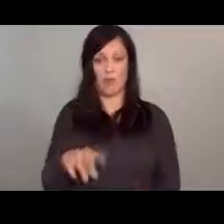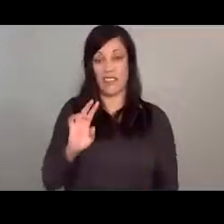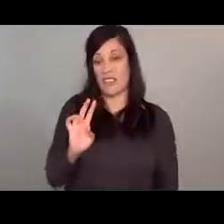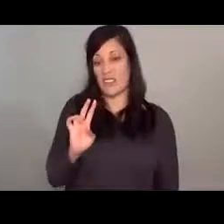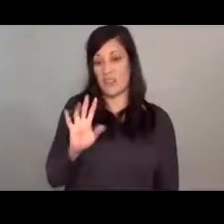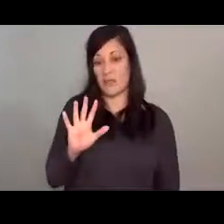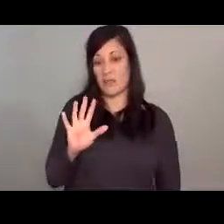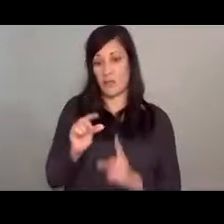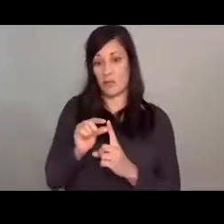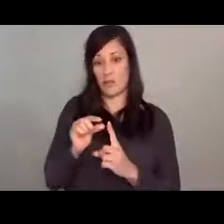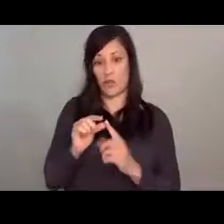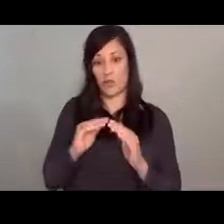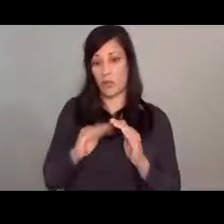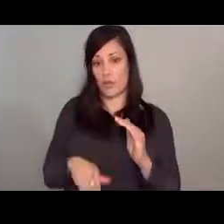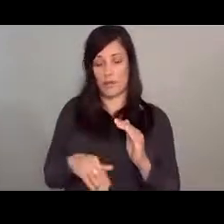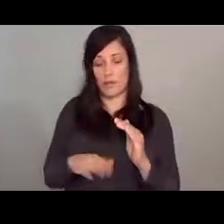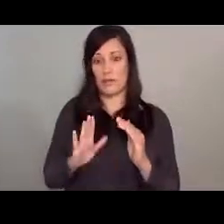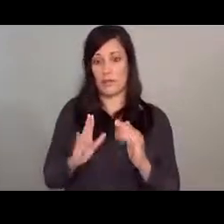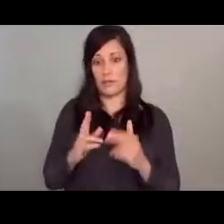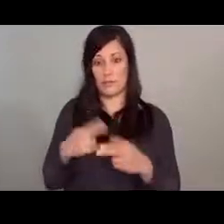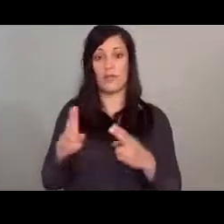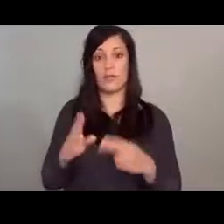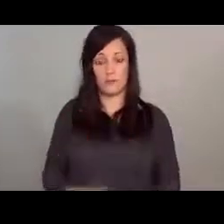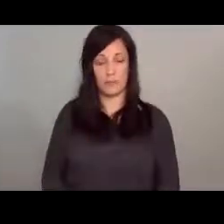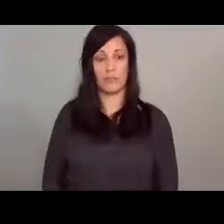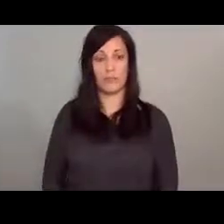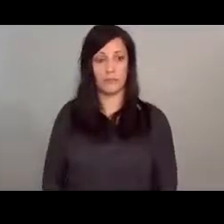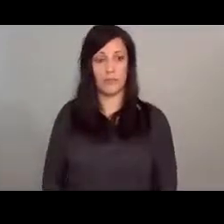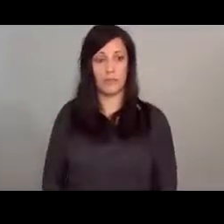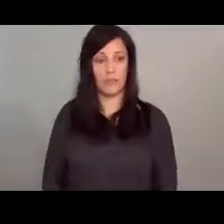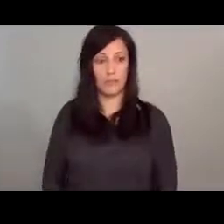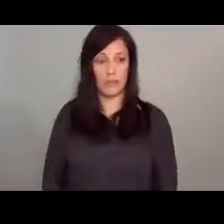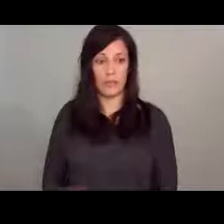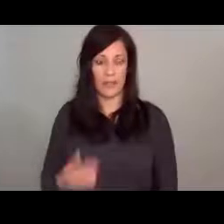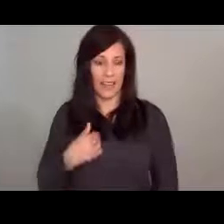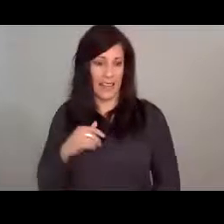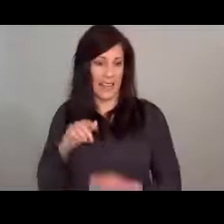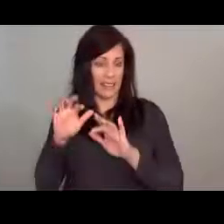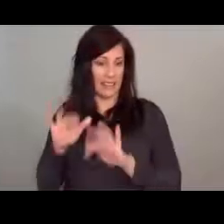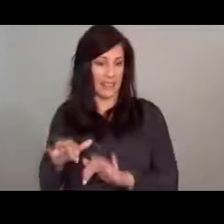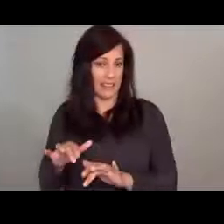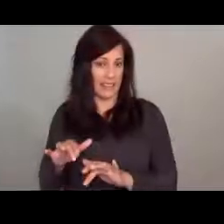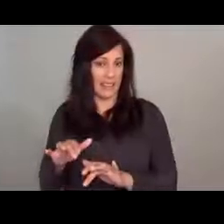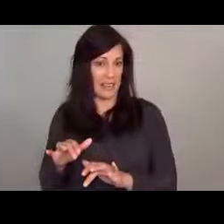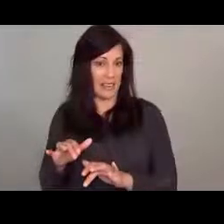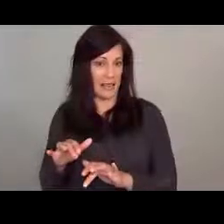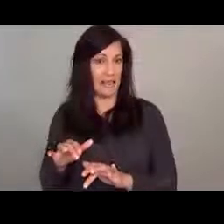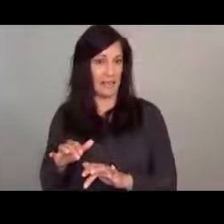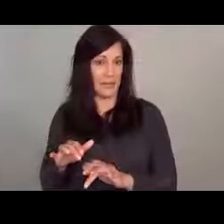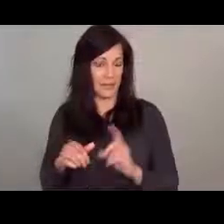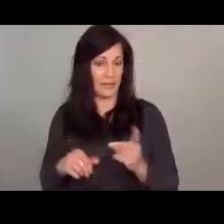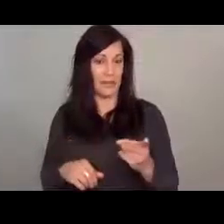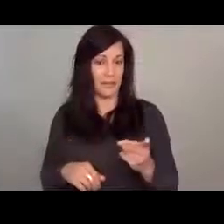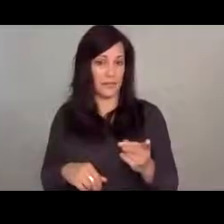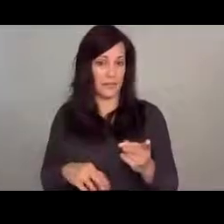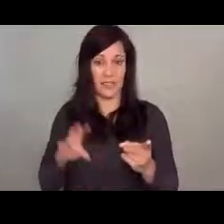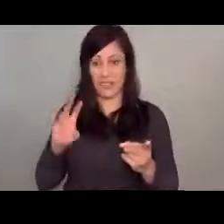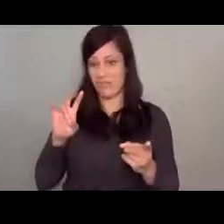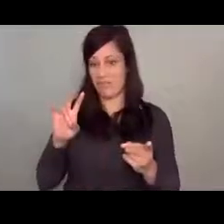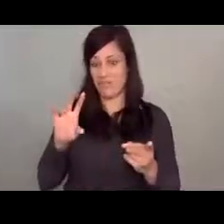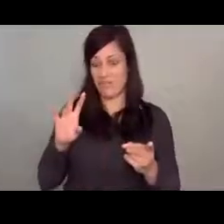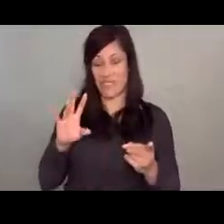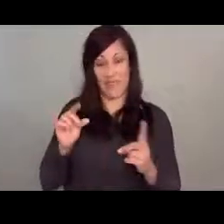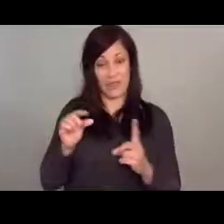less. So you will see, I prepared a 75-word response. The 75 words is not that